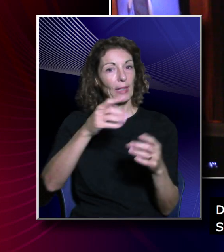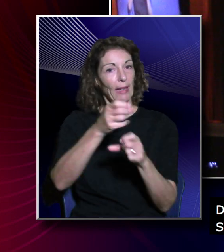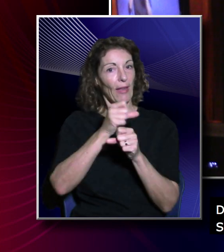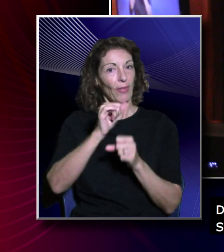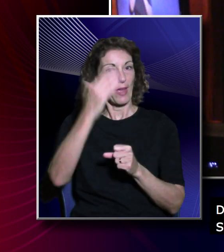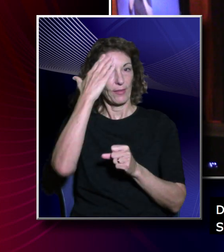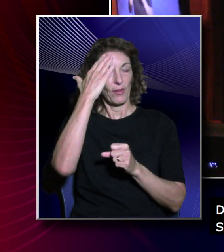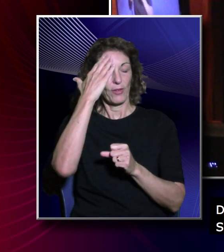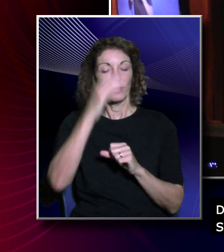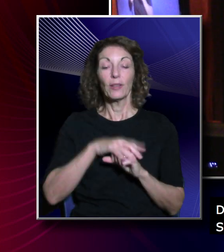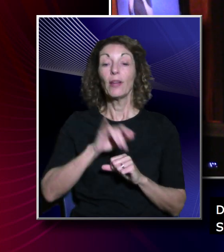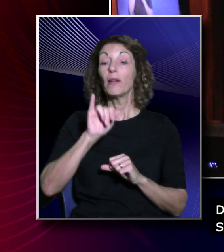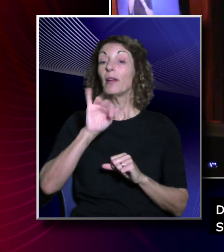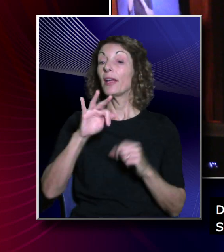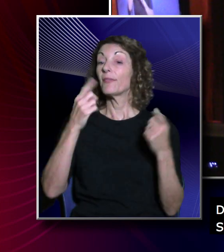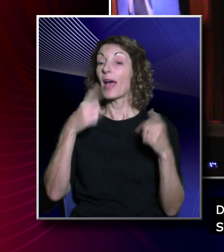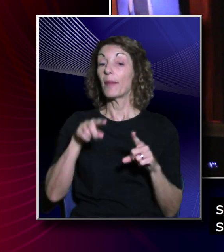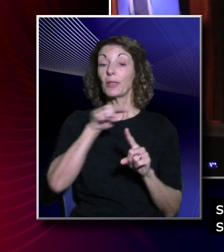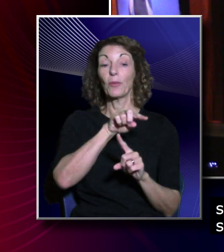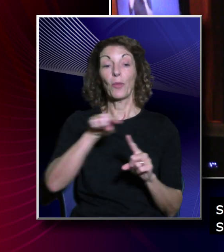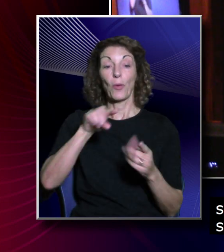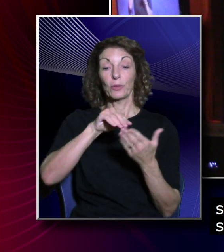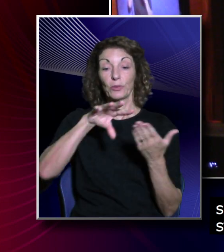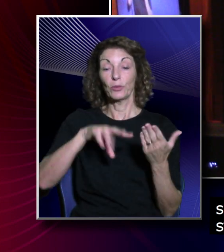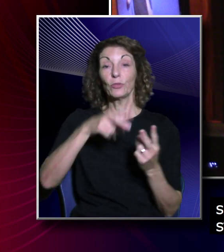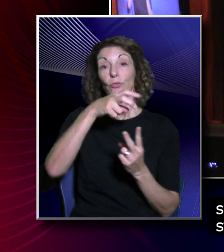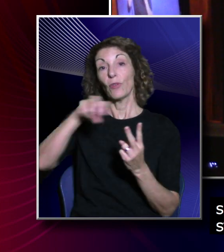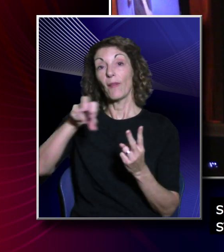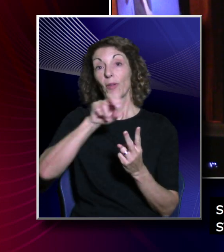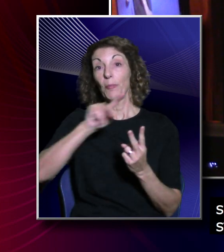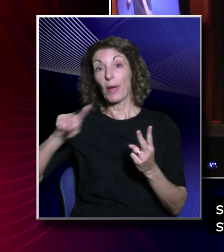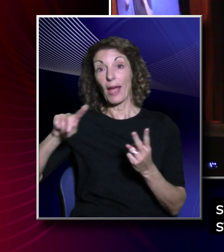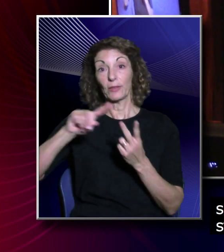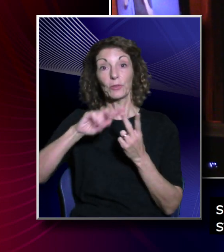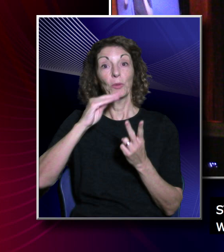So if these students were to transfer back to their home districts,